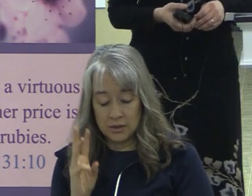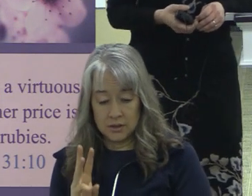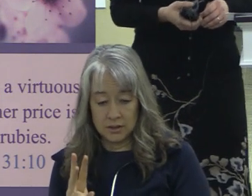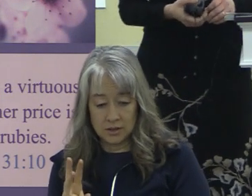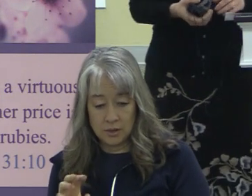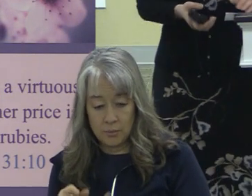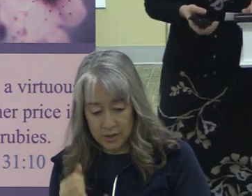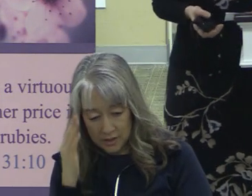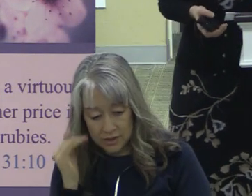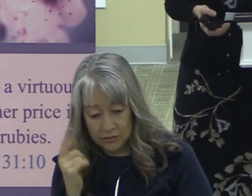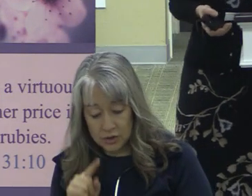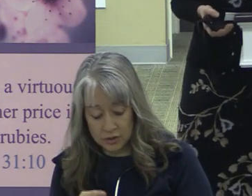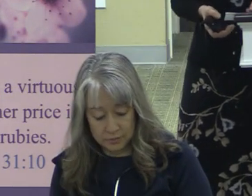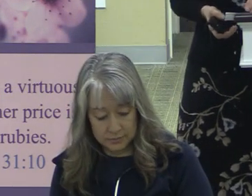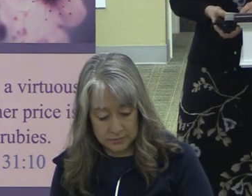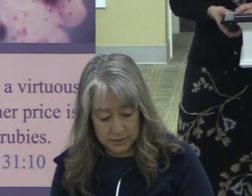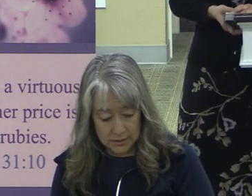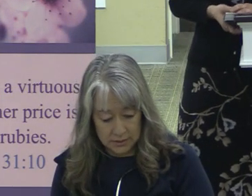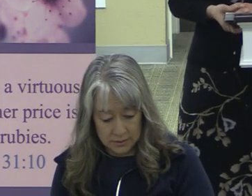he will break their head for you. So